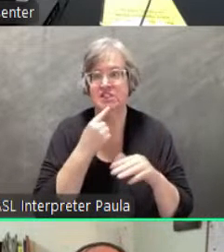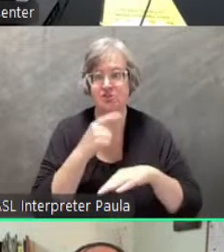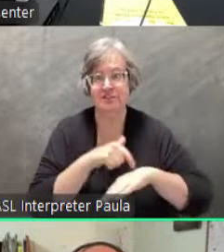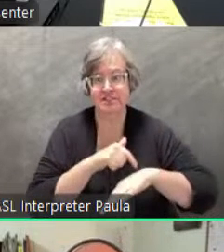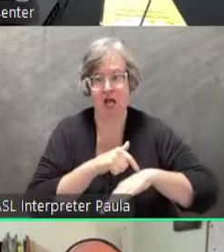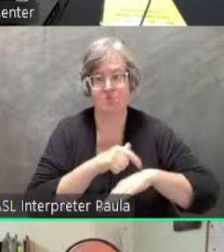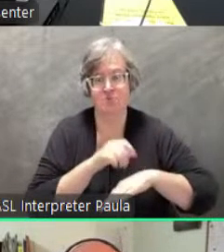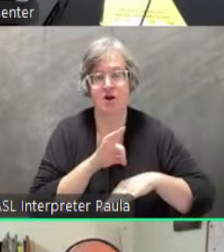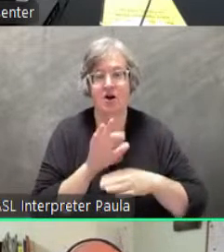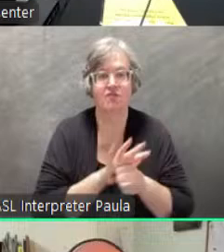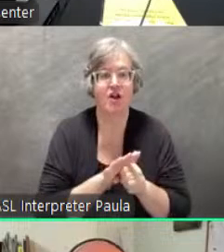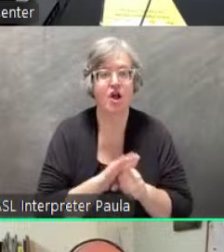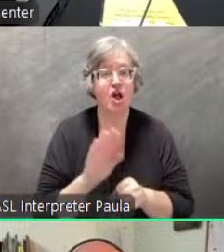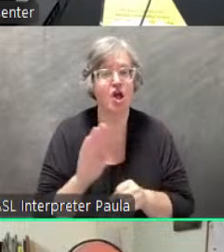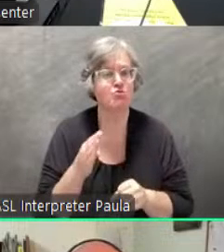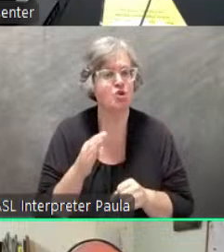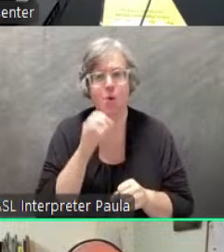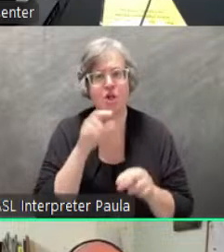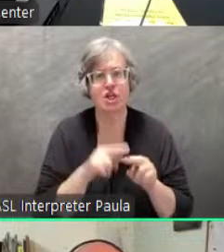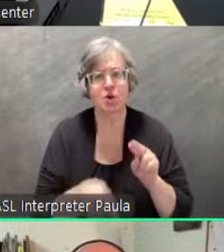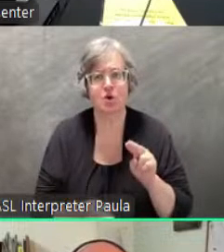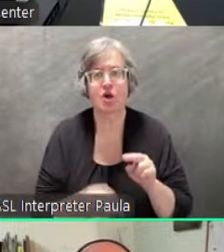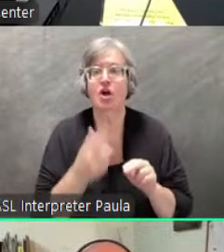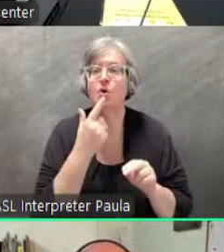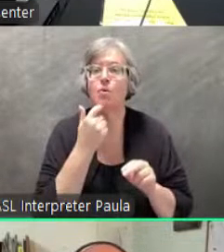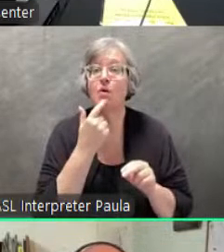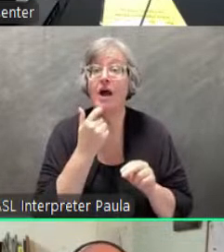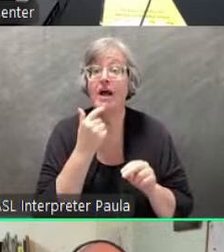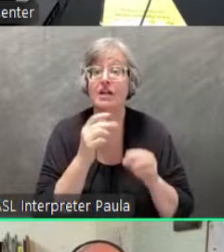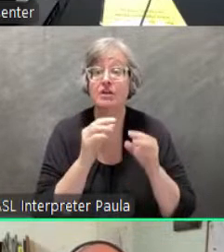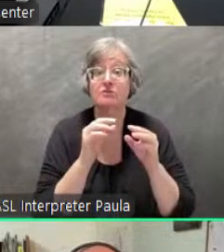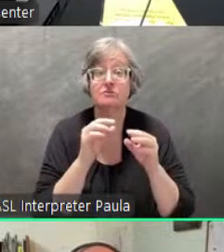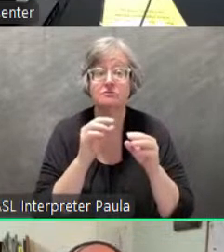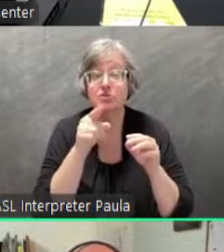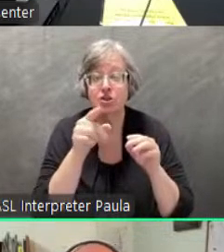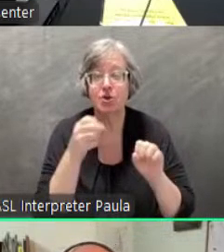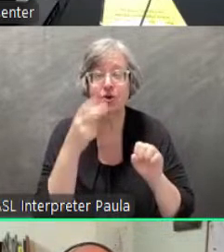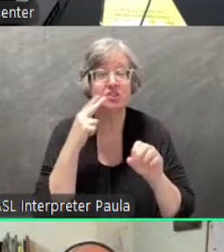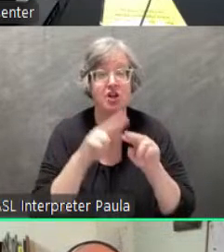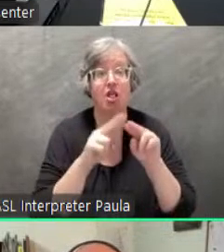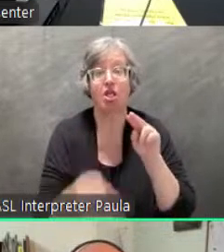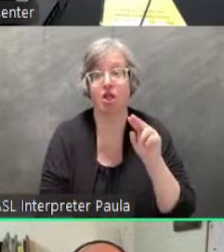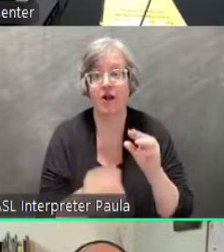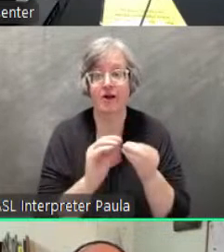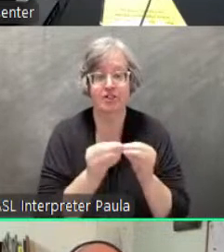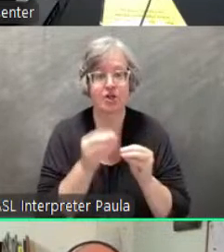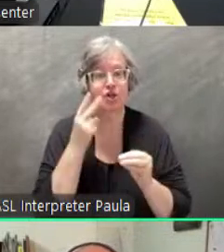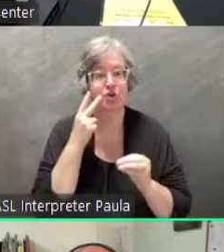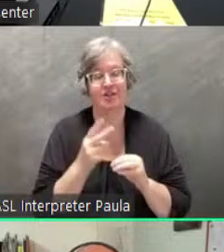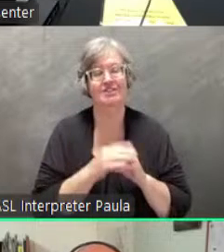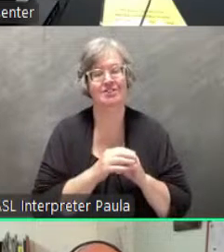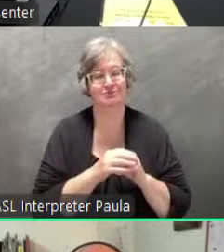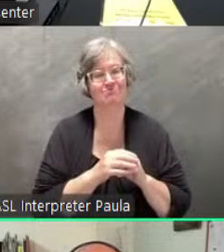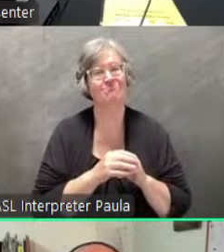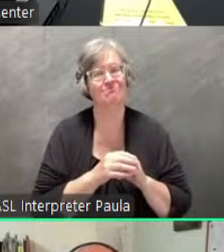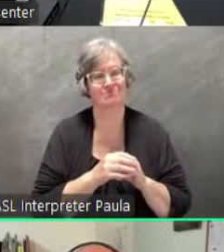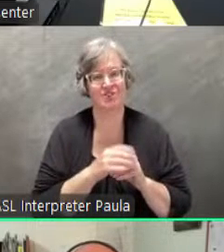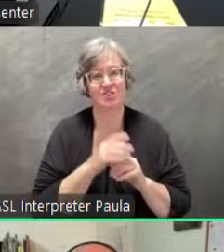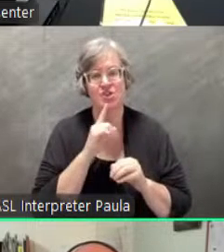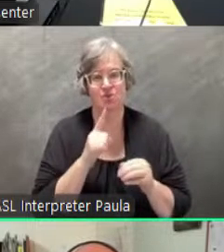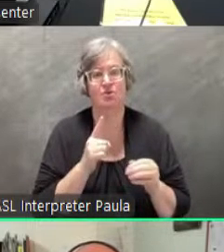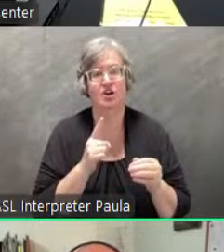where ridership didn't fall as much. And the red dots are places where it fell most extremely. And as you can see, there's a real match